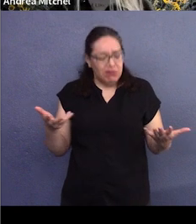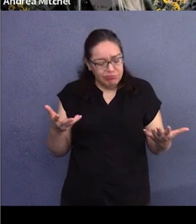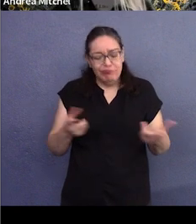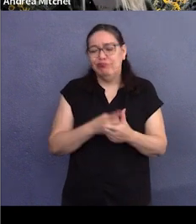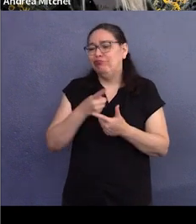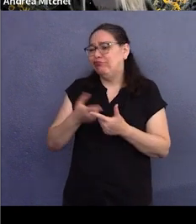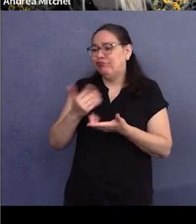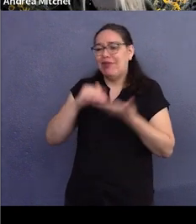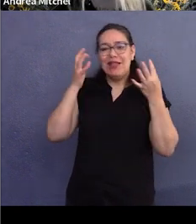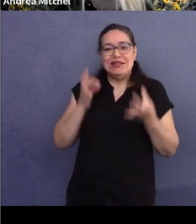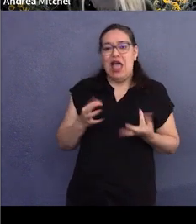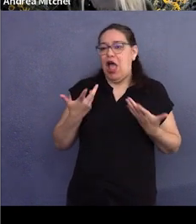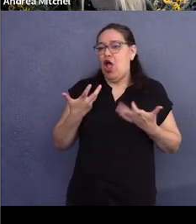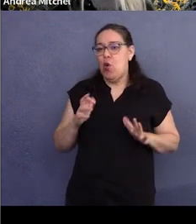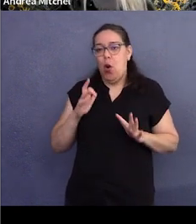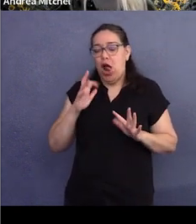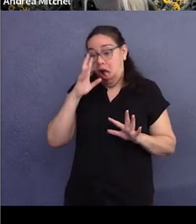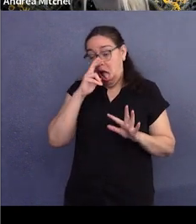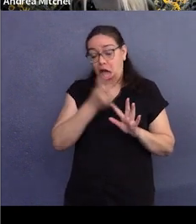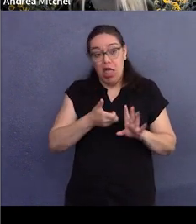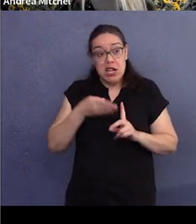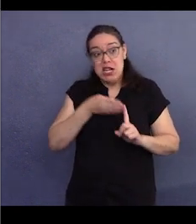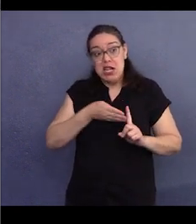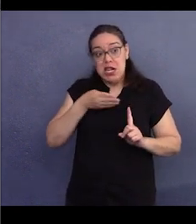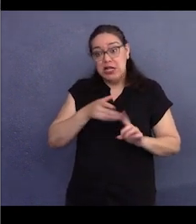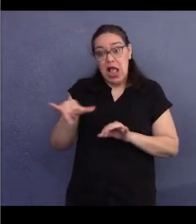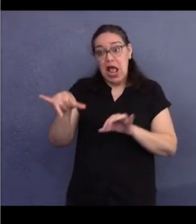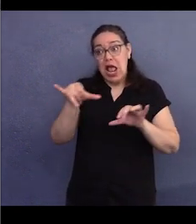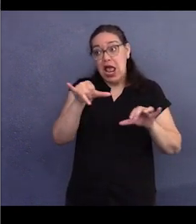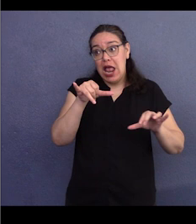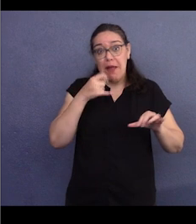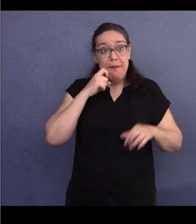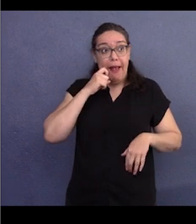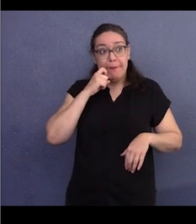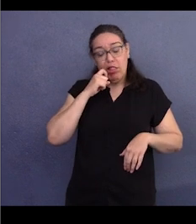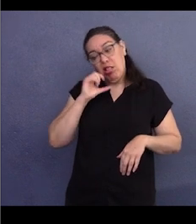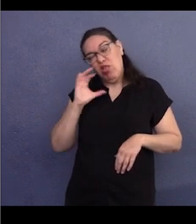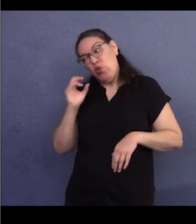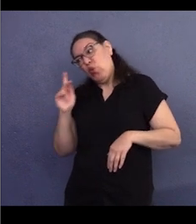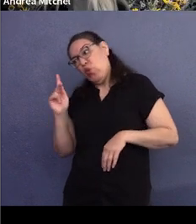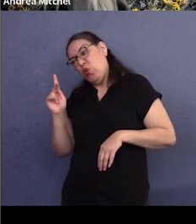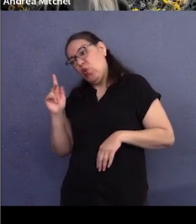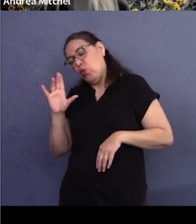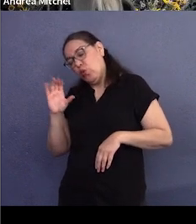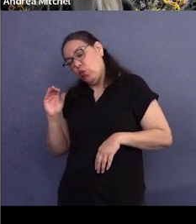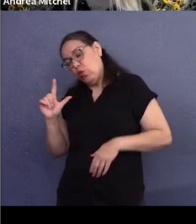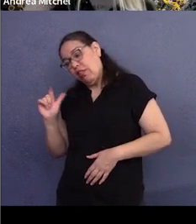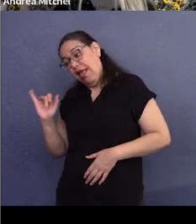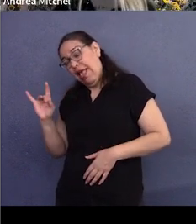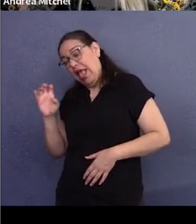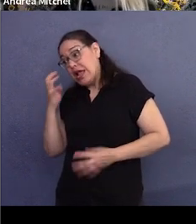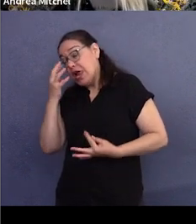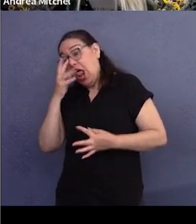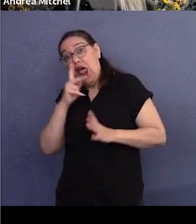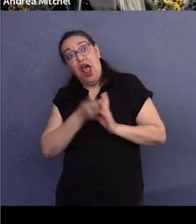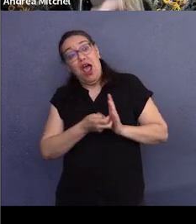did not want to drink the Apple Kool-Aid and get an iPhone, even though I use an Apple computer. So I decided to